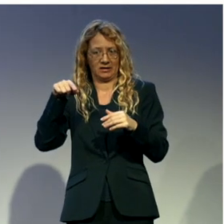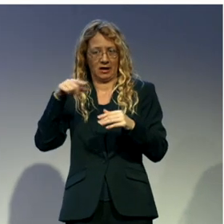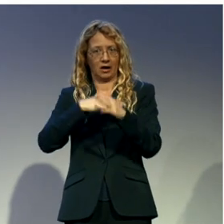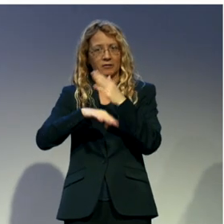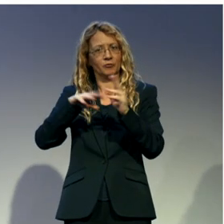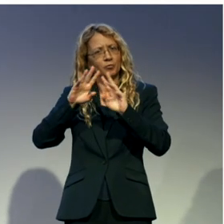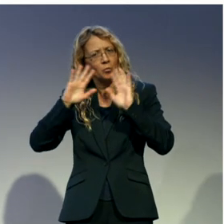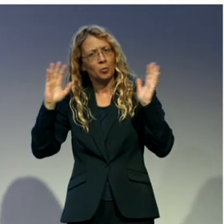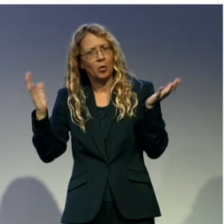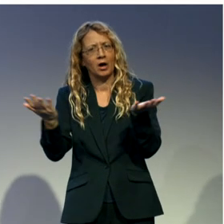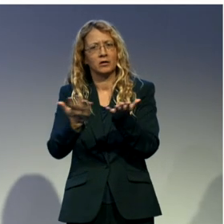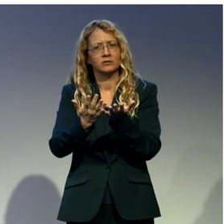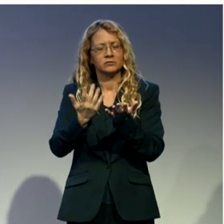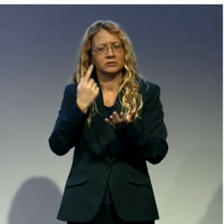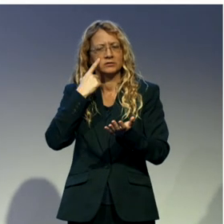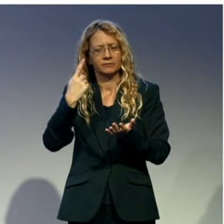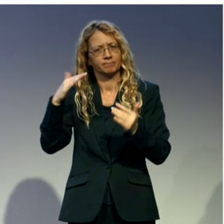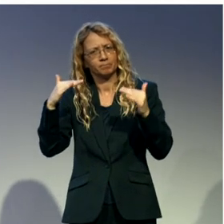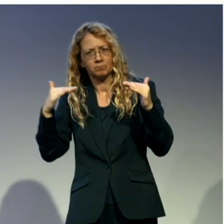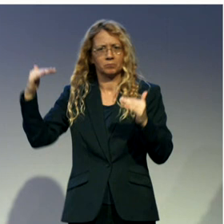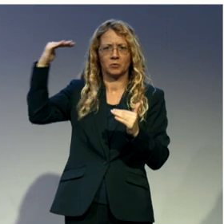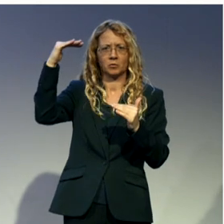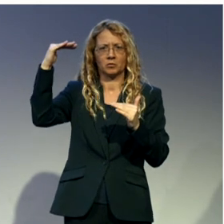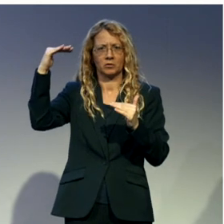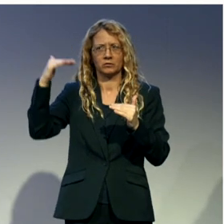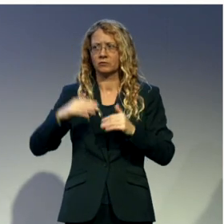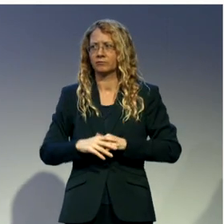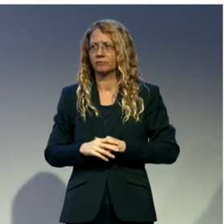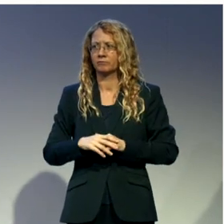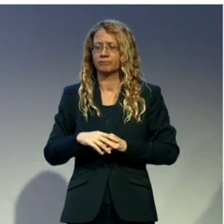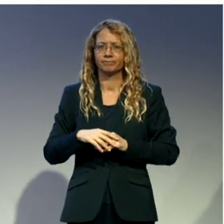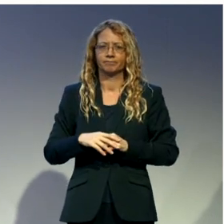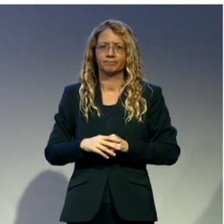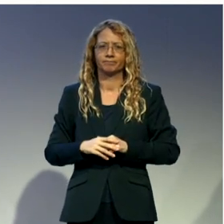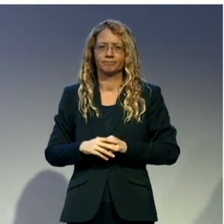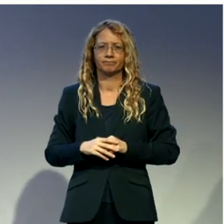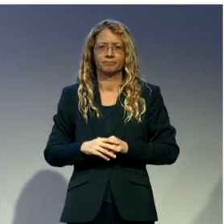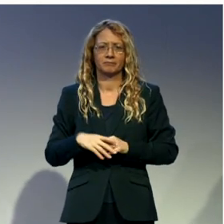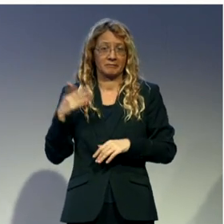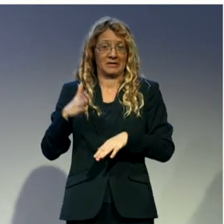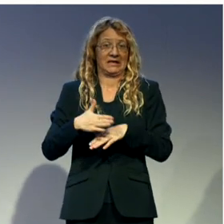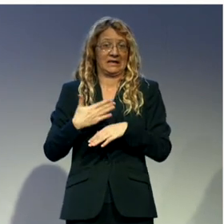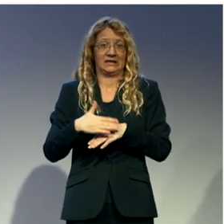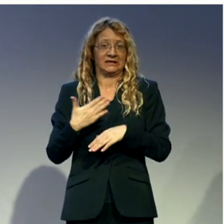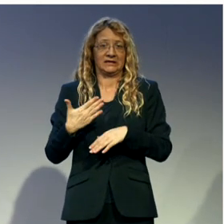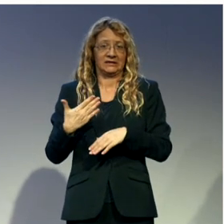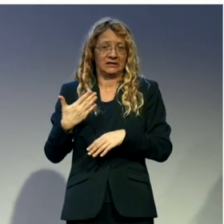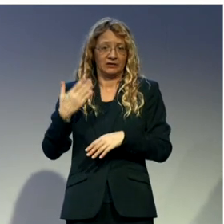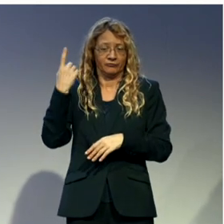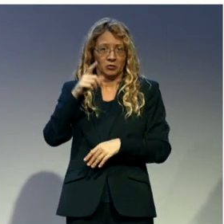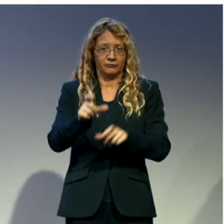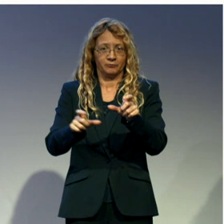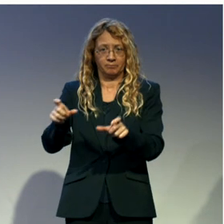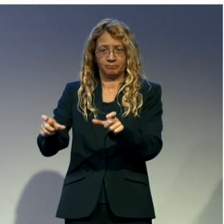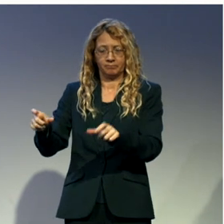It's also been not very easy for them to get employments in